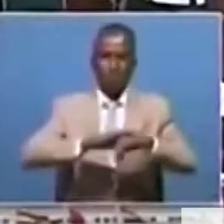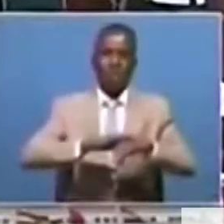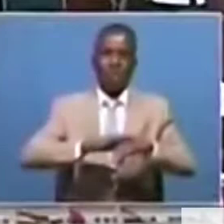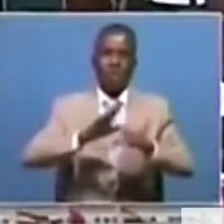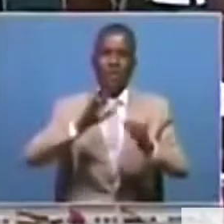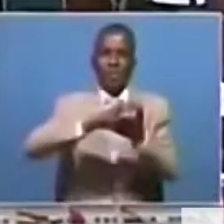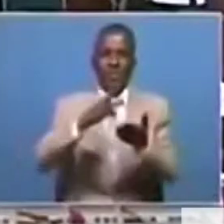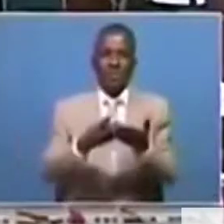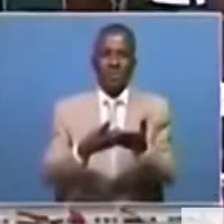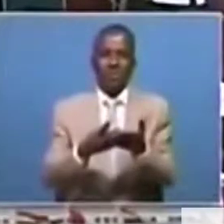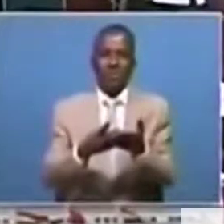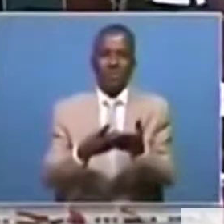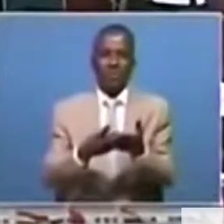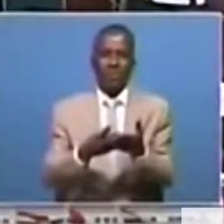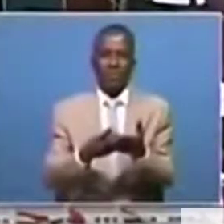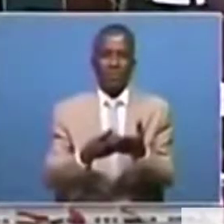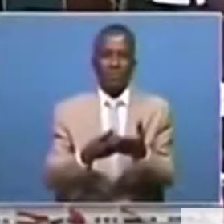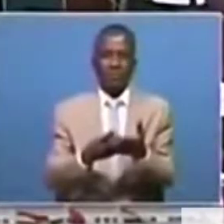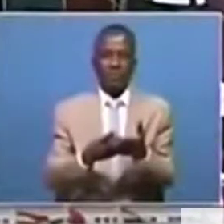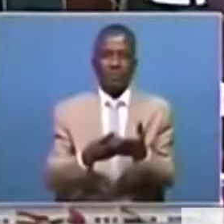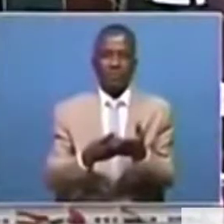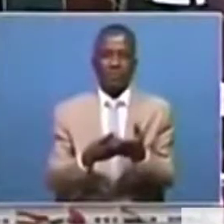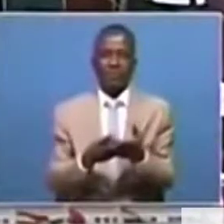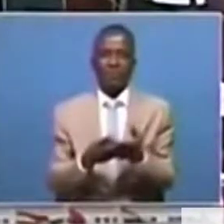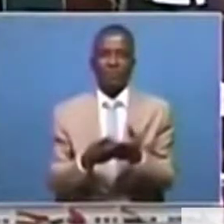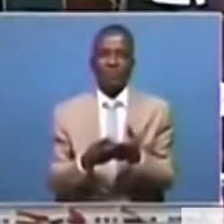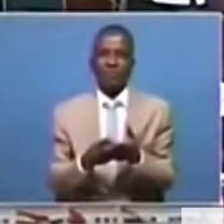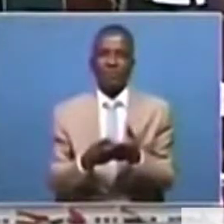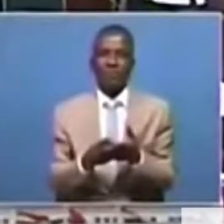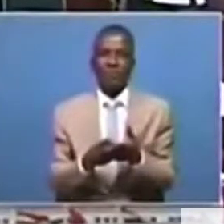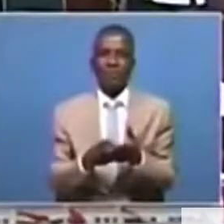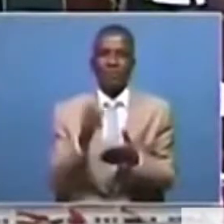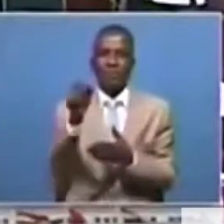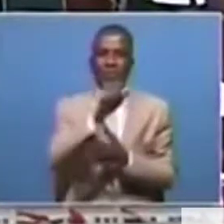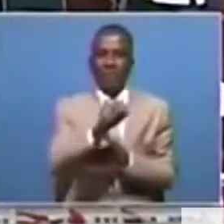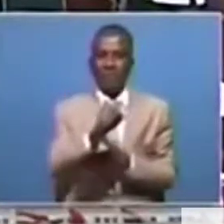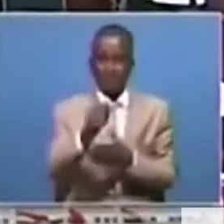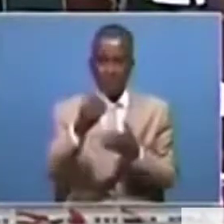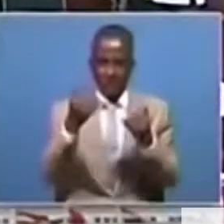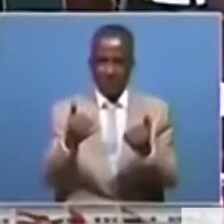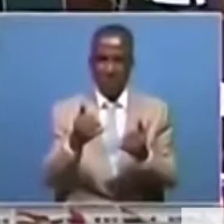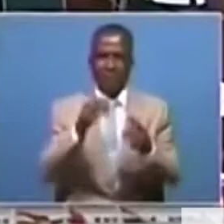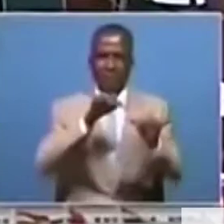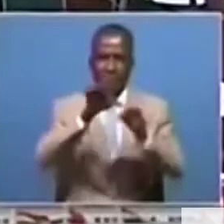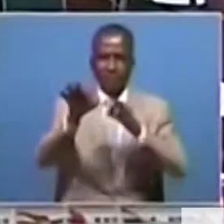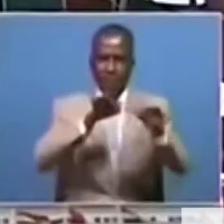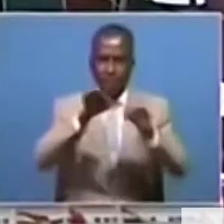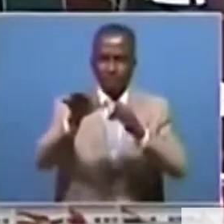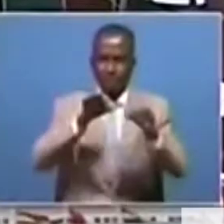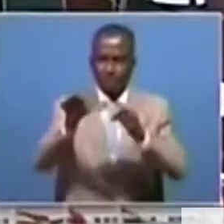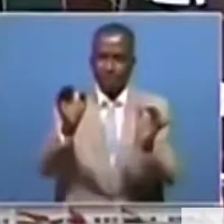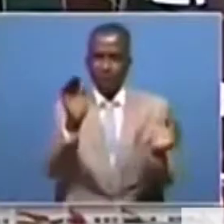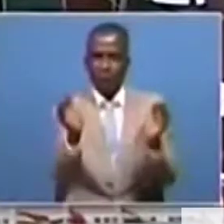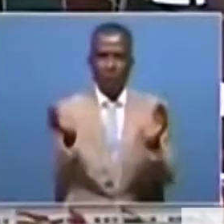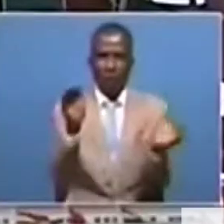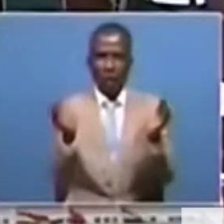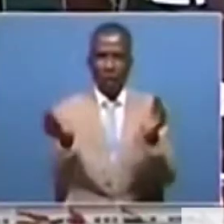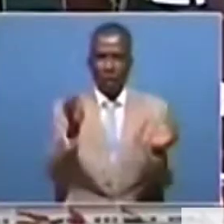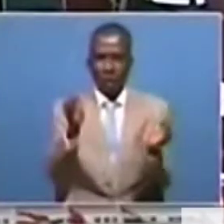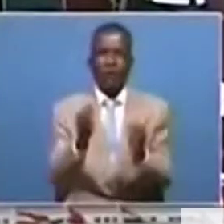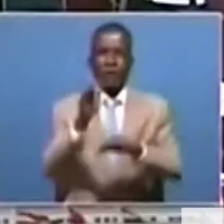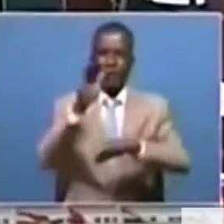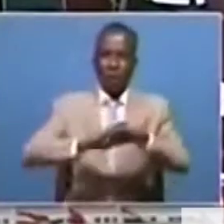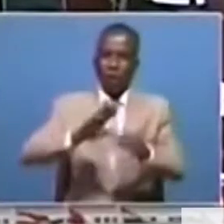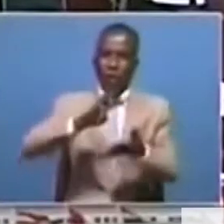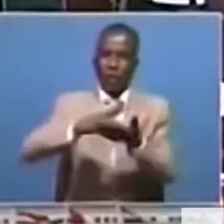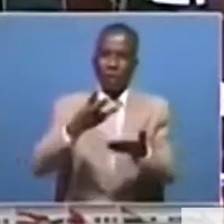recall witnesses, it was subject to the general rule. End of quote. Though the above definition made reference to the calling or recall